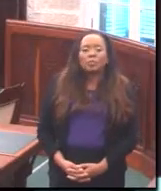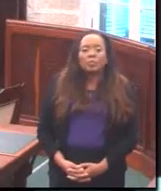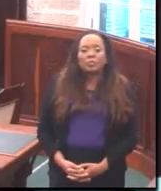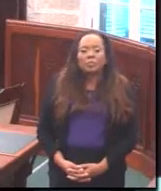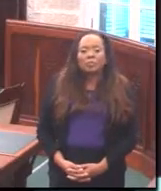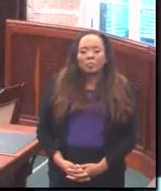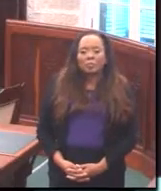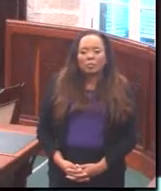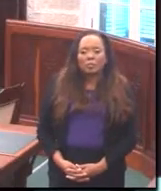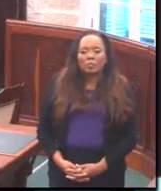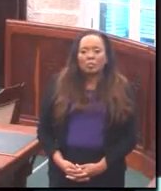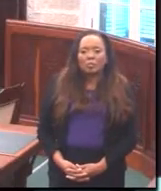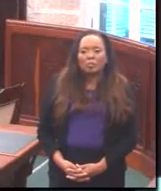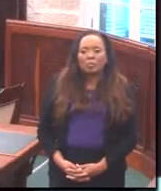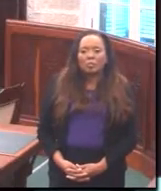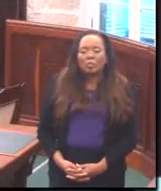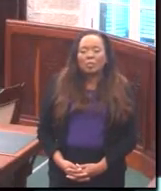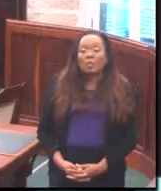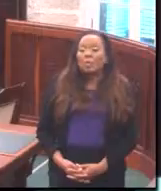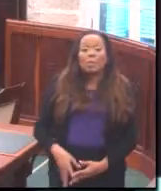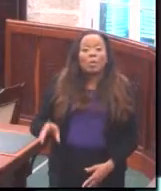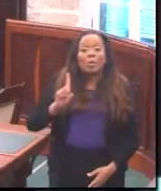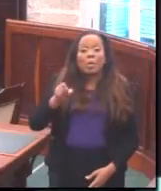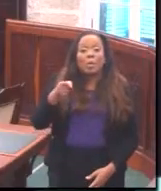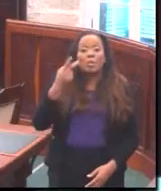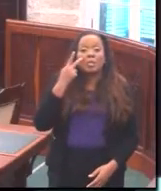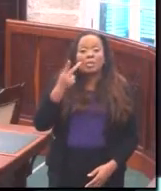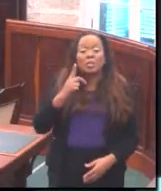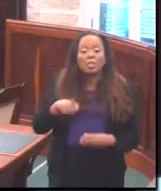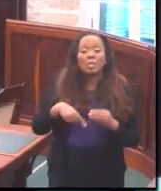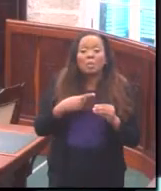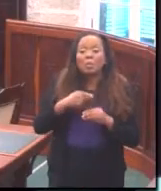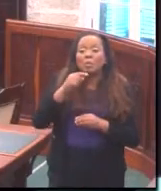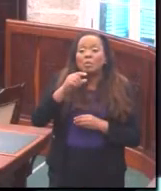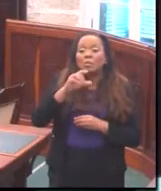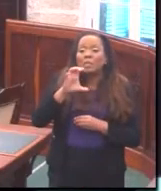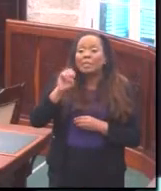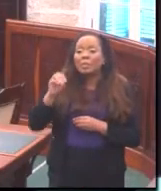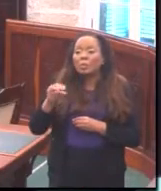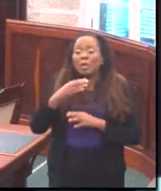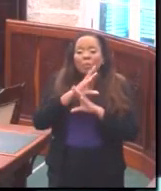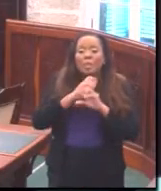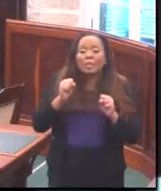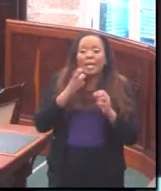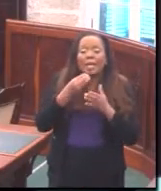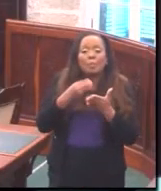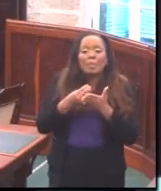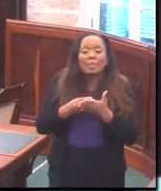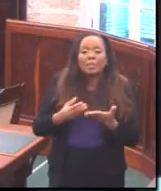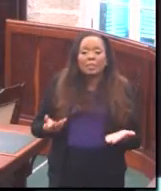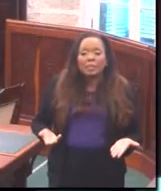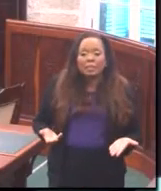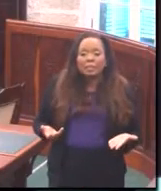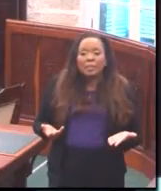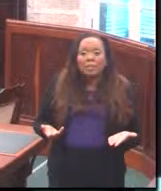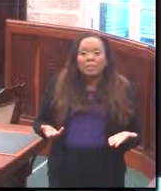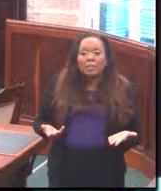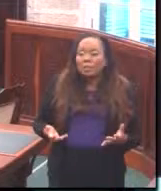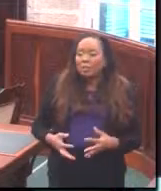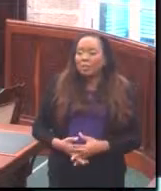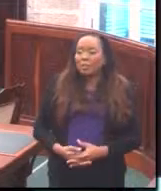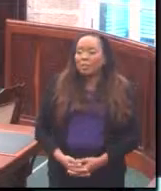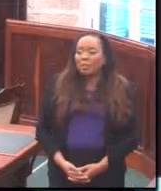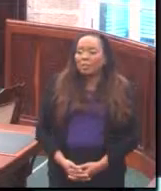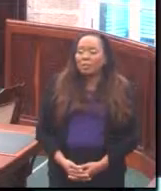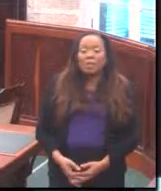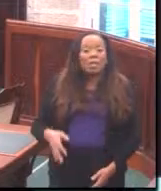me with 6.1, the executive officer deal with the president? Please, If you have a chief executive officer, you must